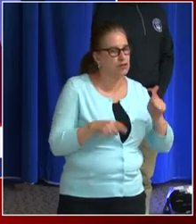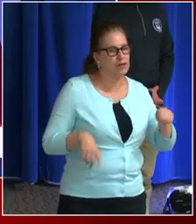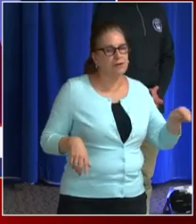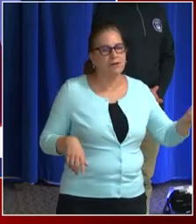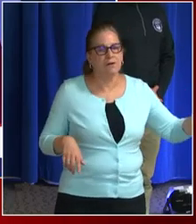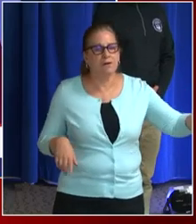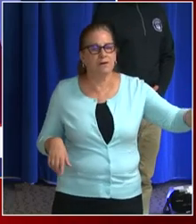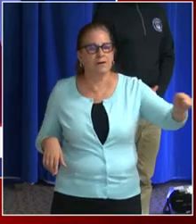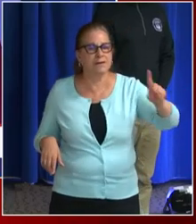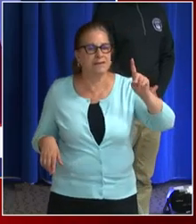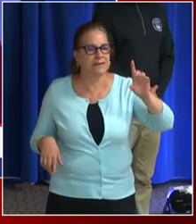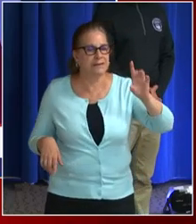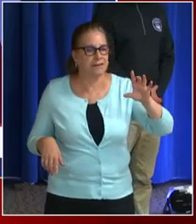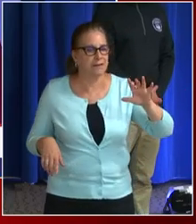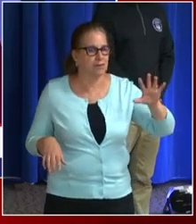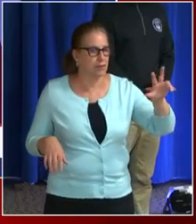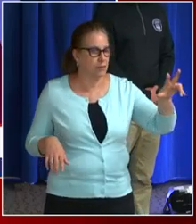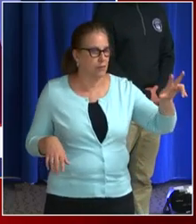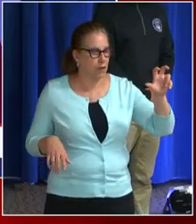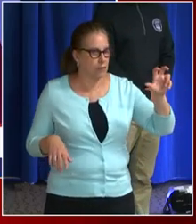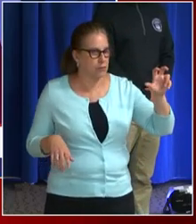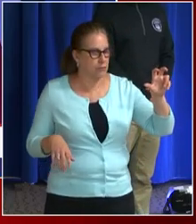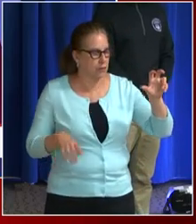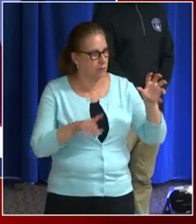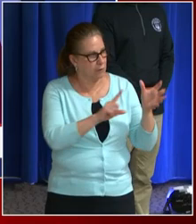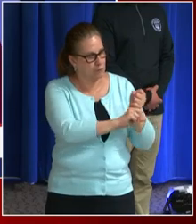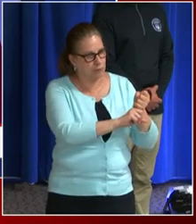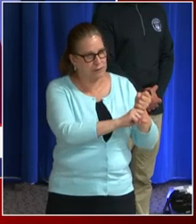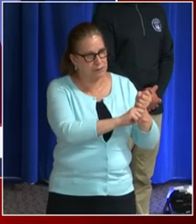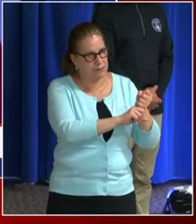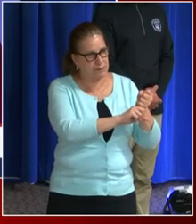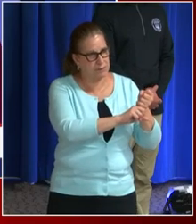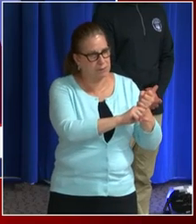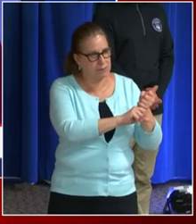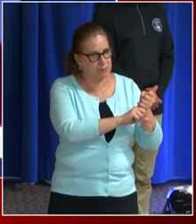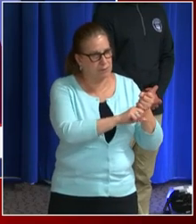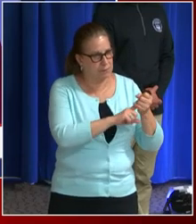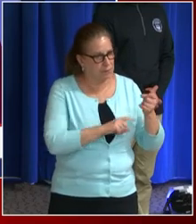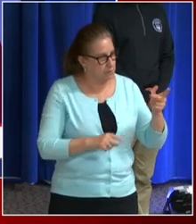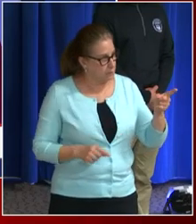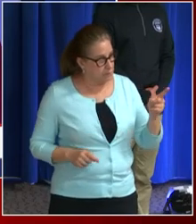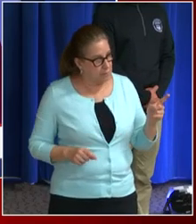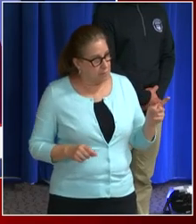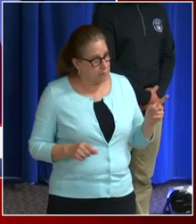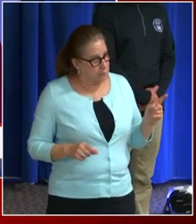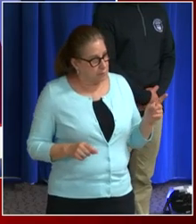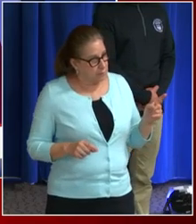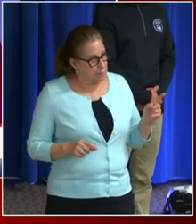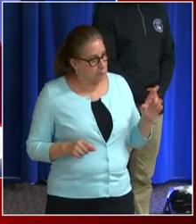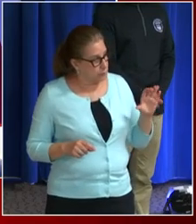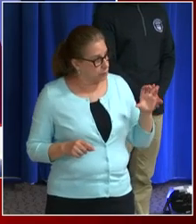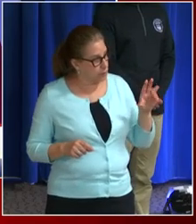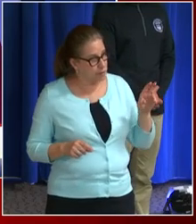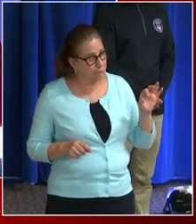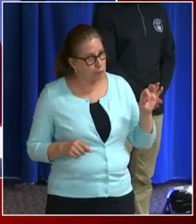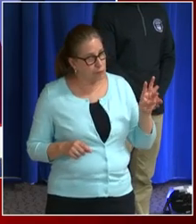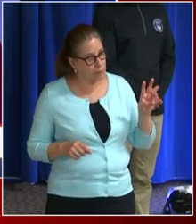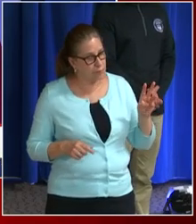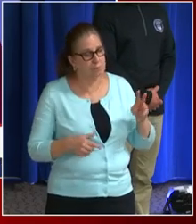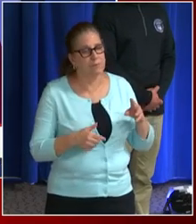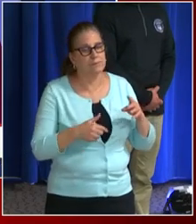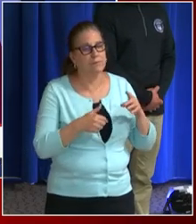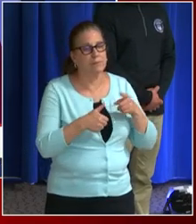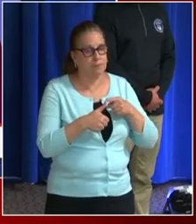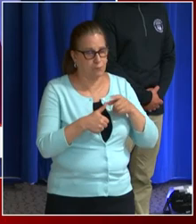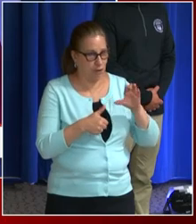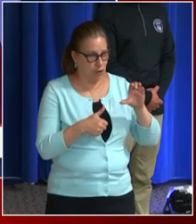300 arrests. So for a curfew violation? The 3 charges that we have primarily most of them are